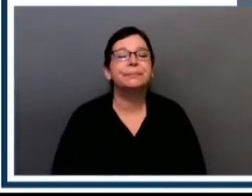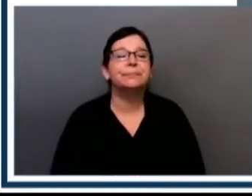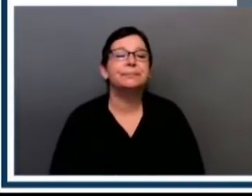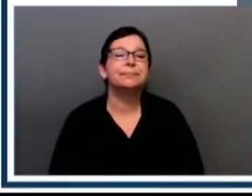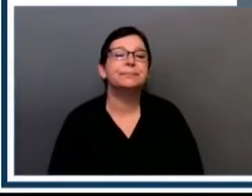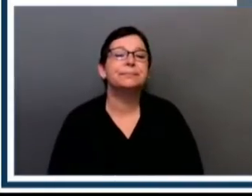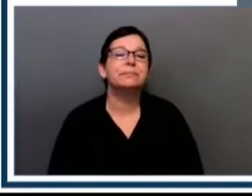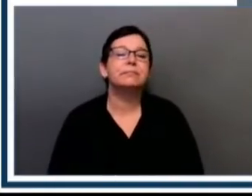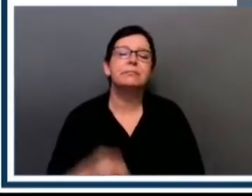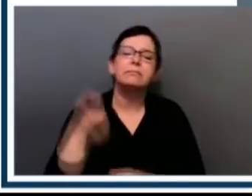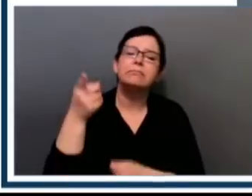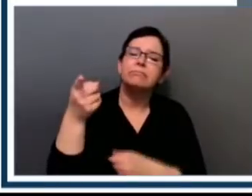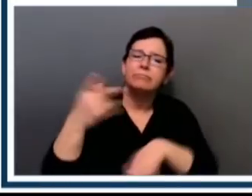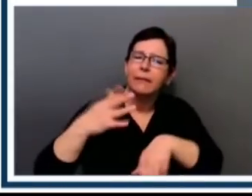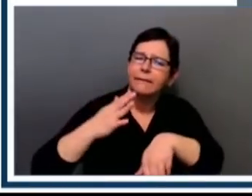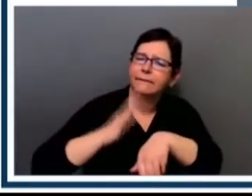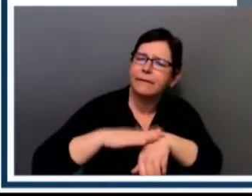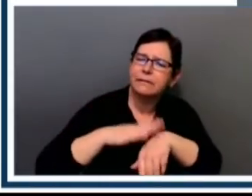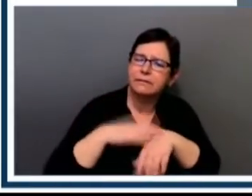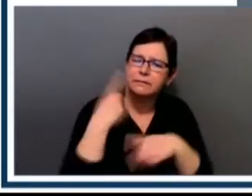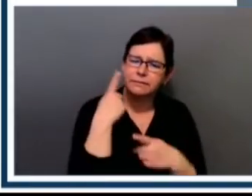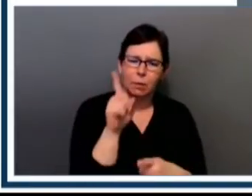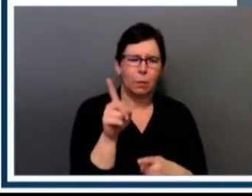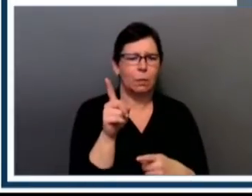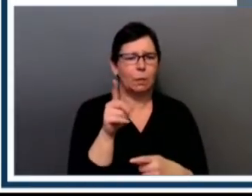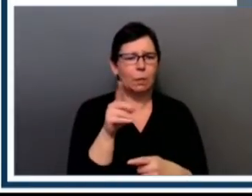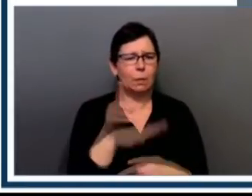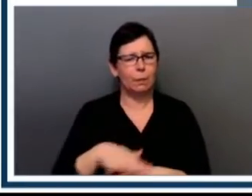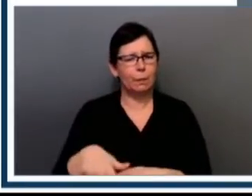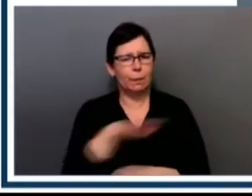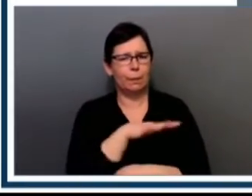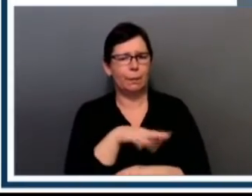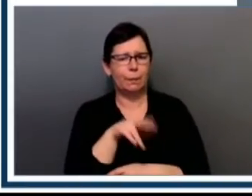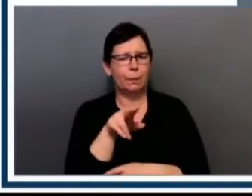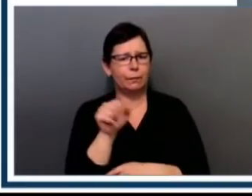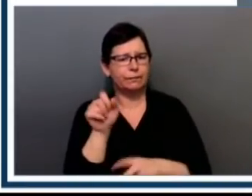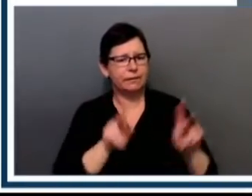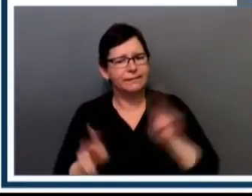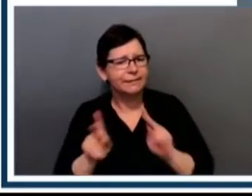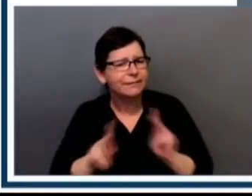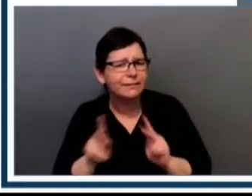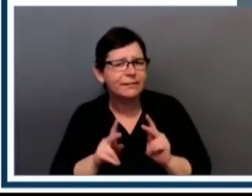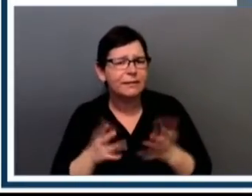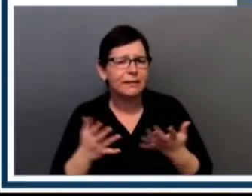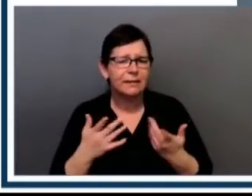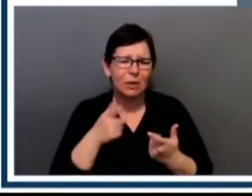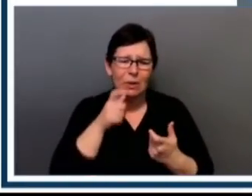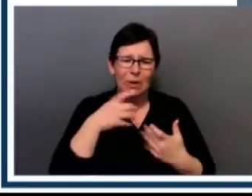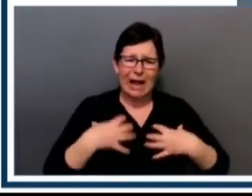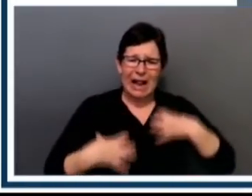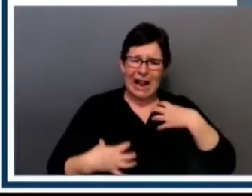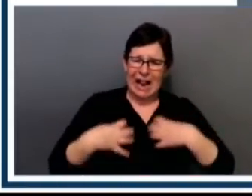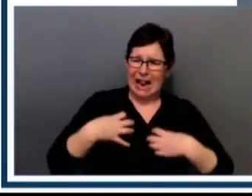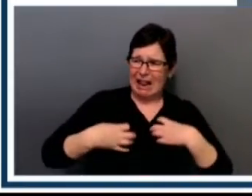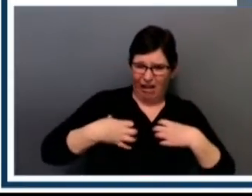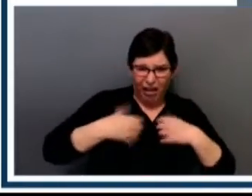have mixed feelings about this transition from the restrictions we've had to